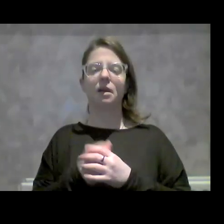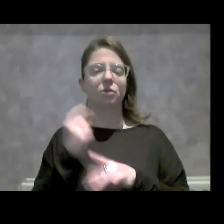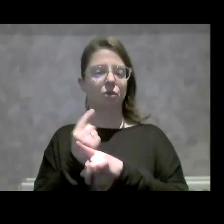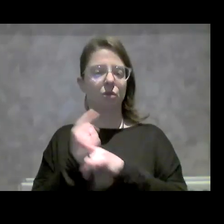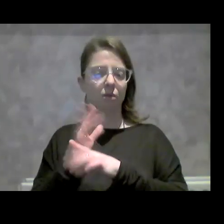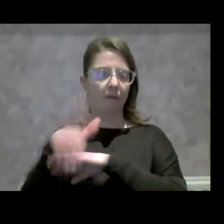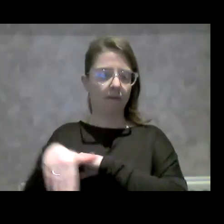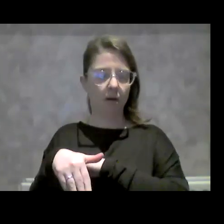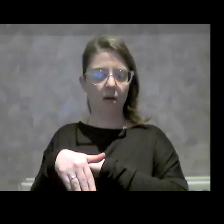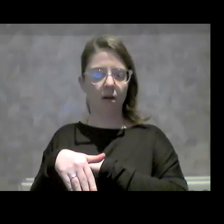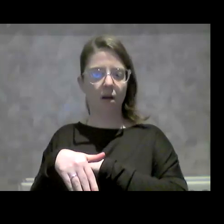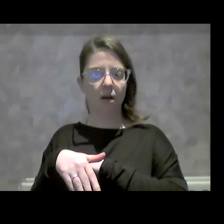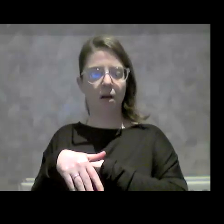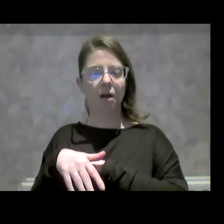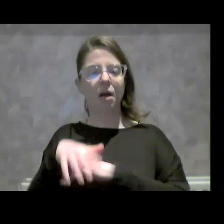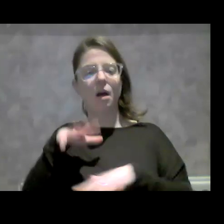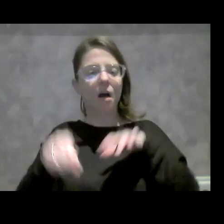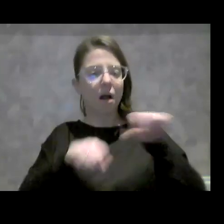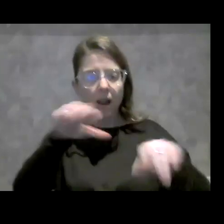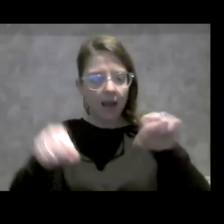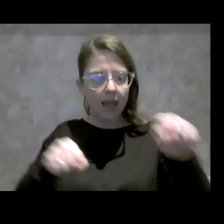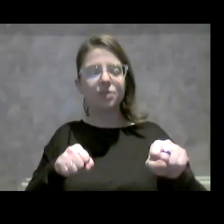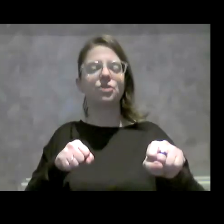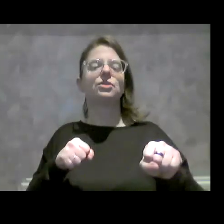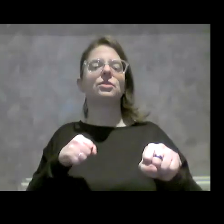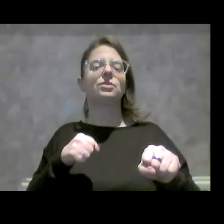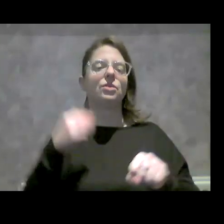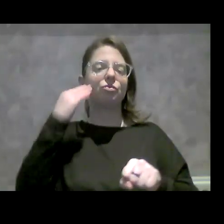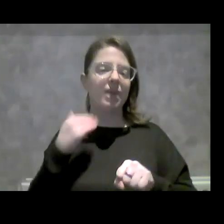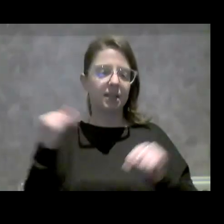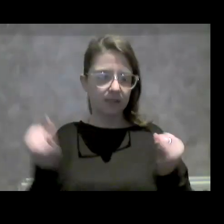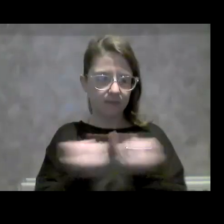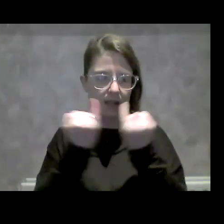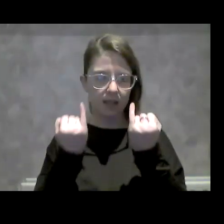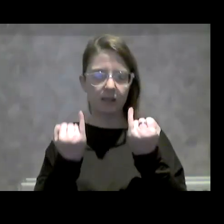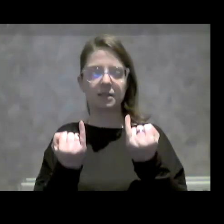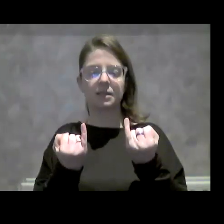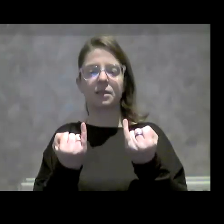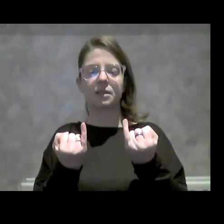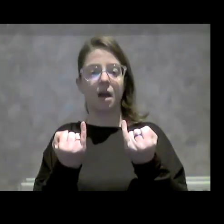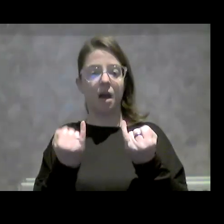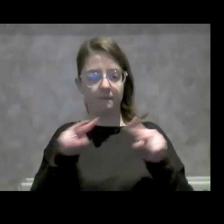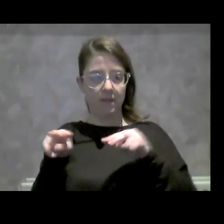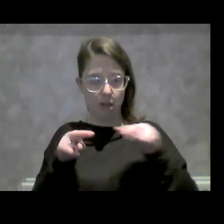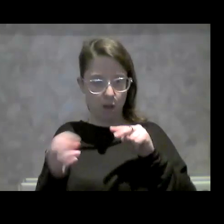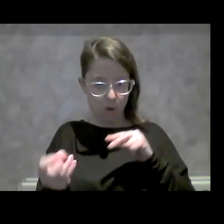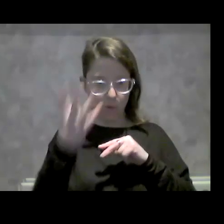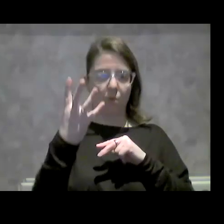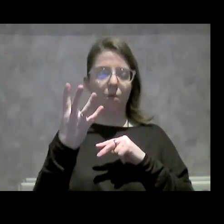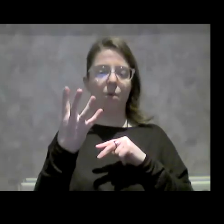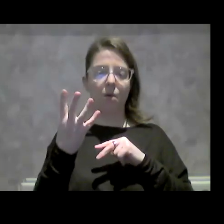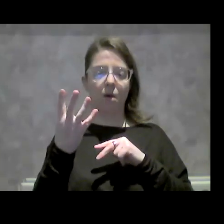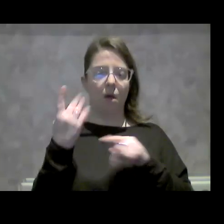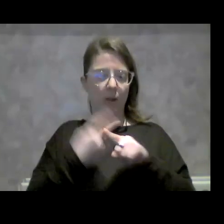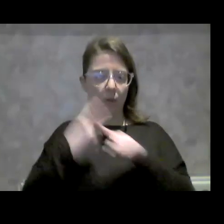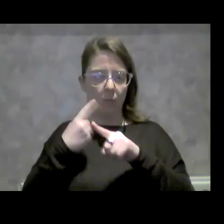of colonization, racial violence. There'll also be some footage which moves quickly